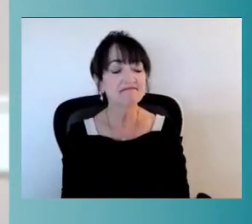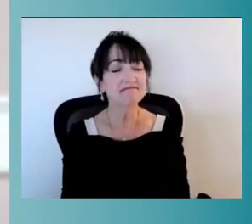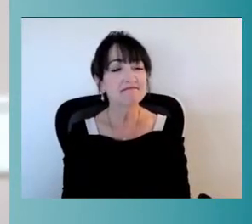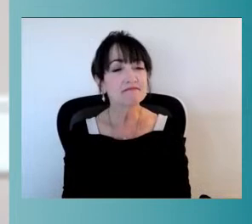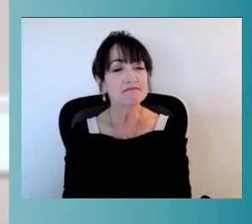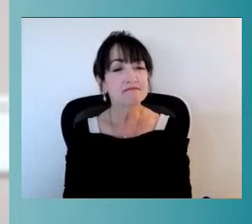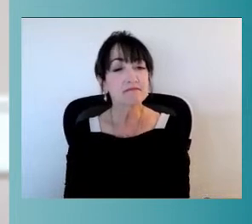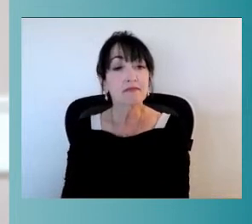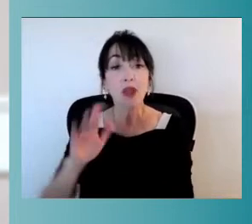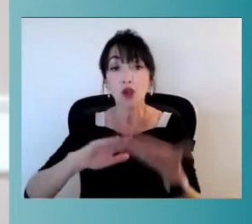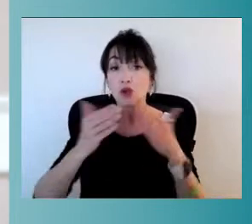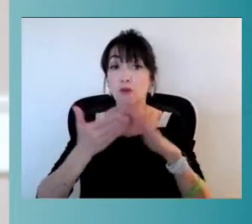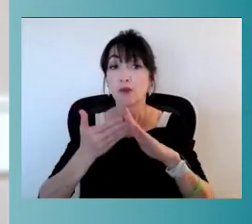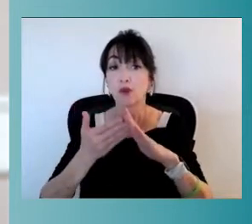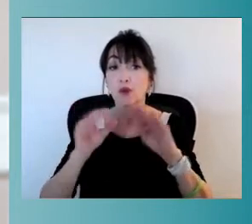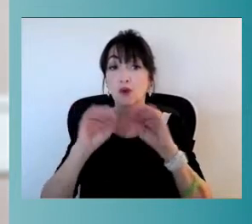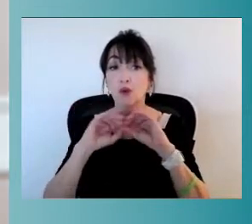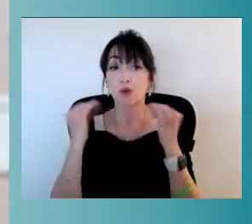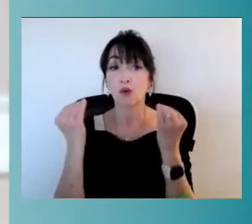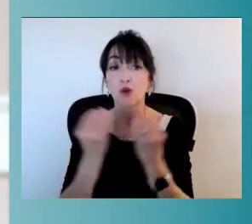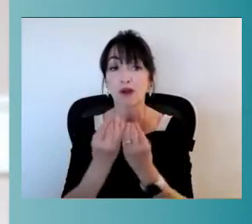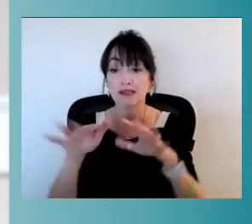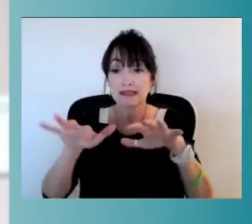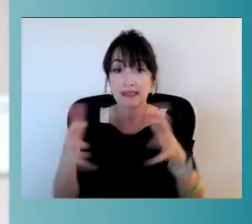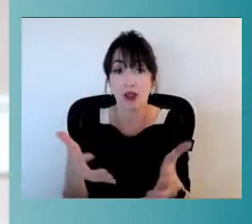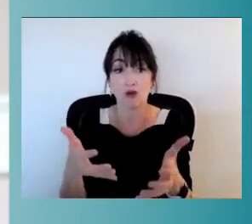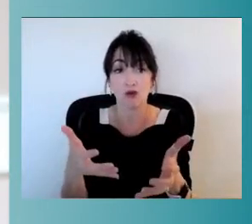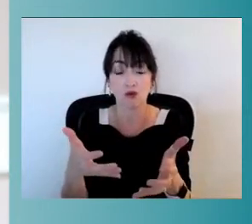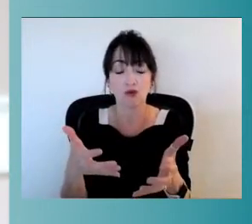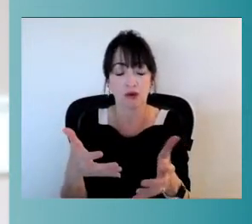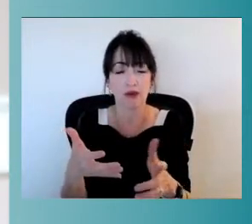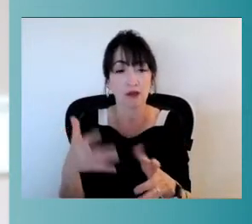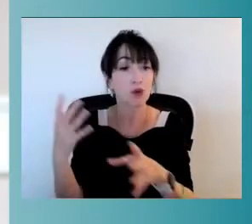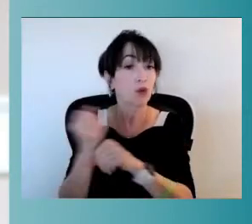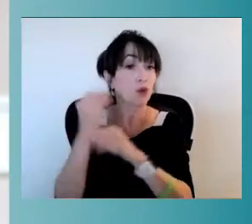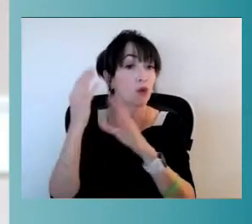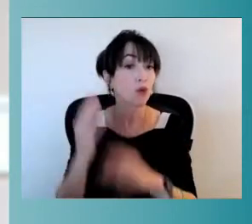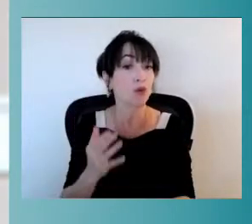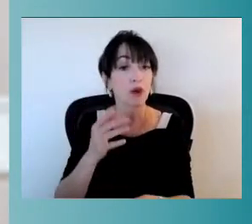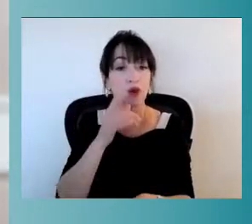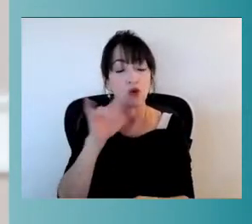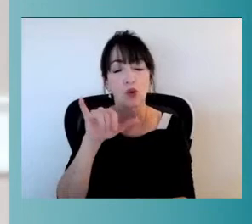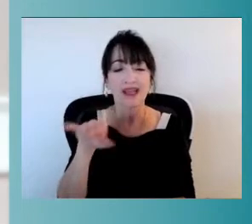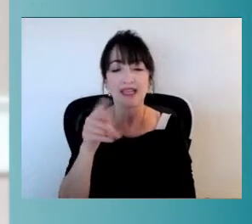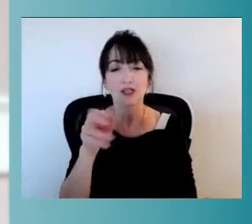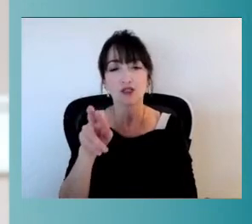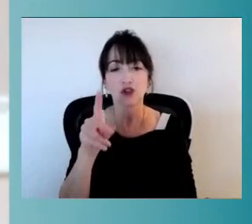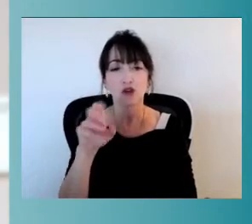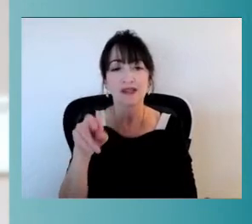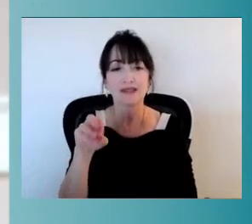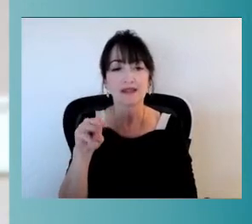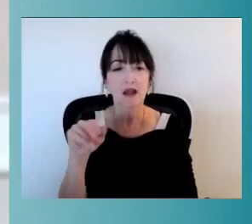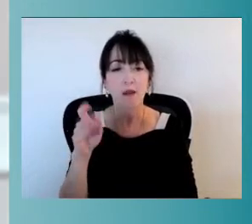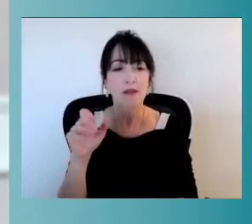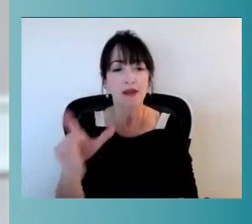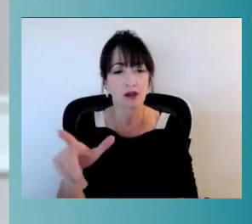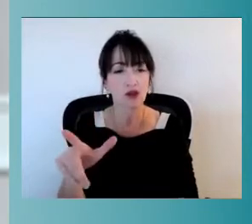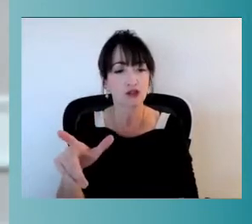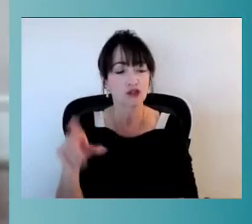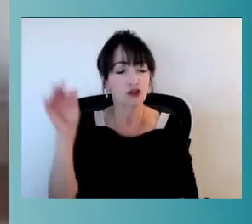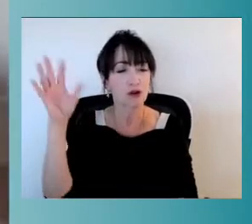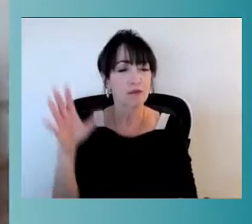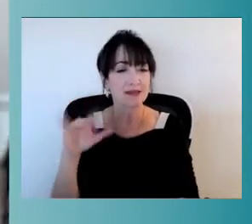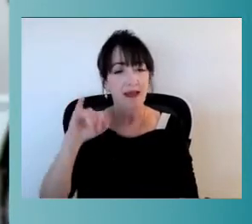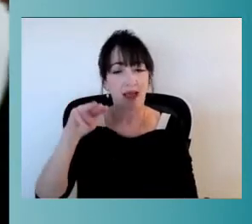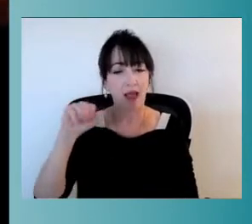In the Community Organizations category, the winner is the Interdenominational Ministers Action Council, IMAC,